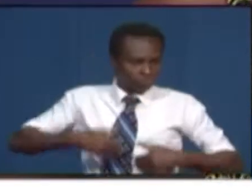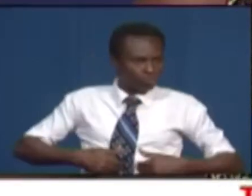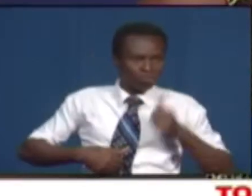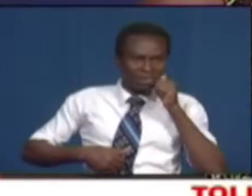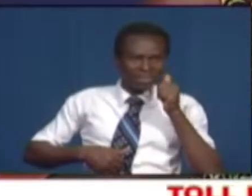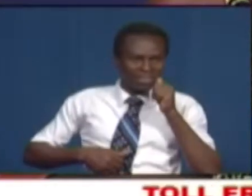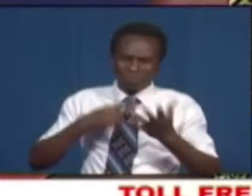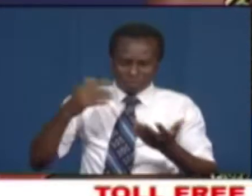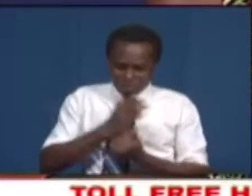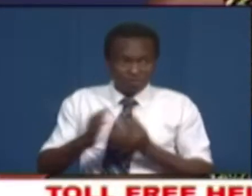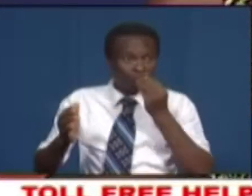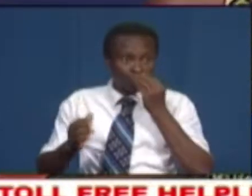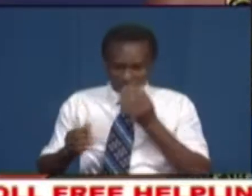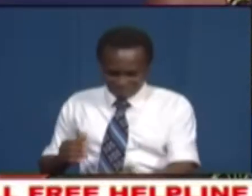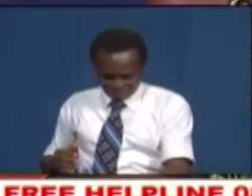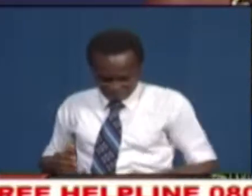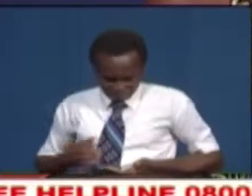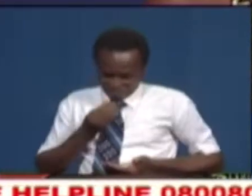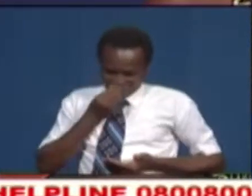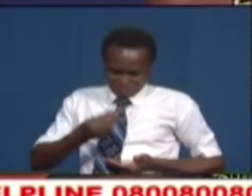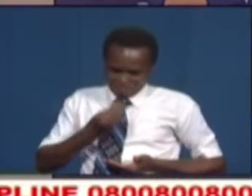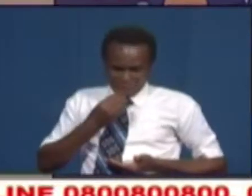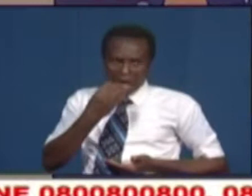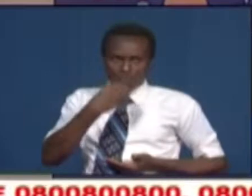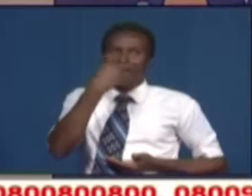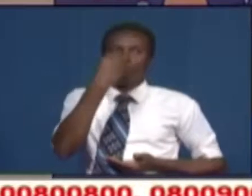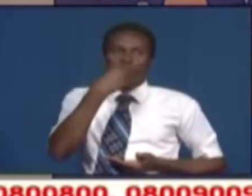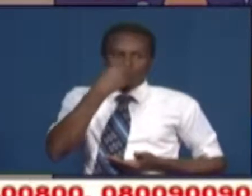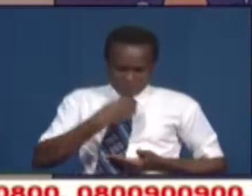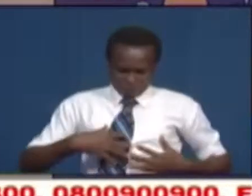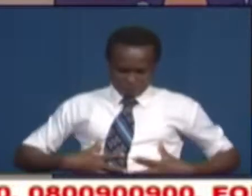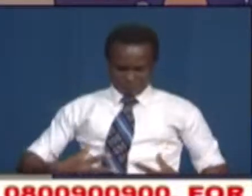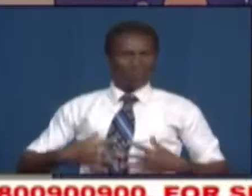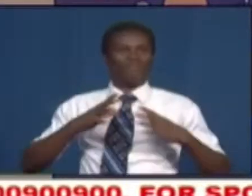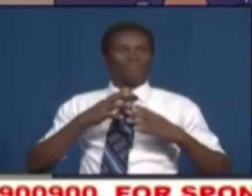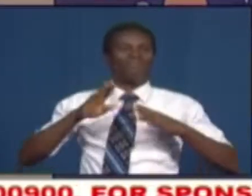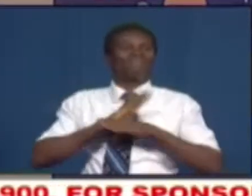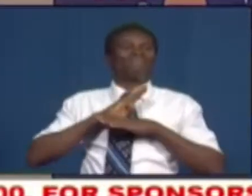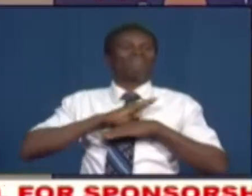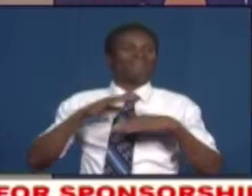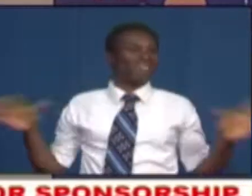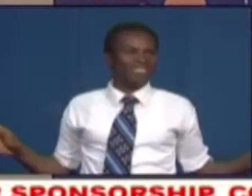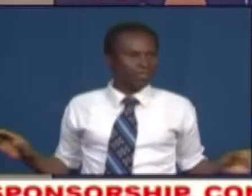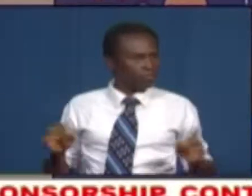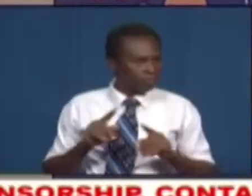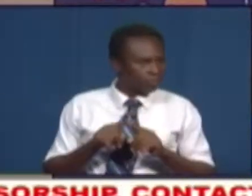fill our stomach and then what will taste nice in our mouth. And I, to add to that, I've always said to